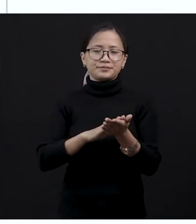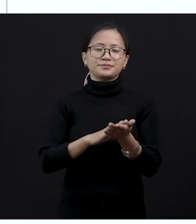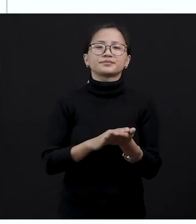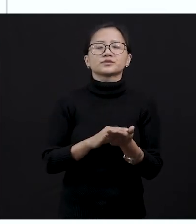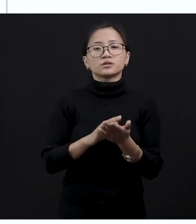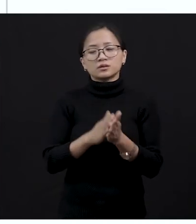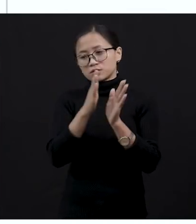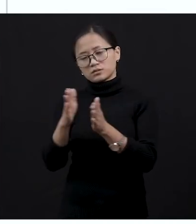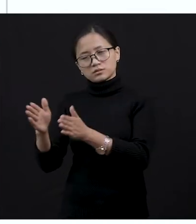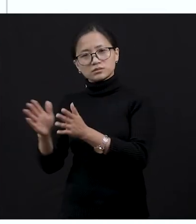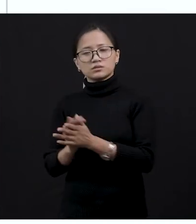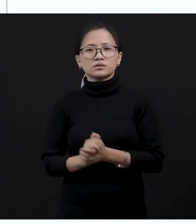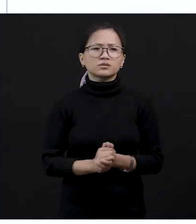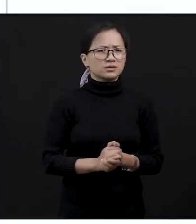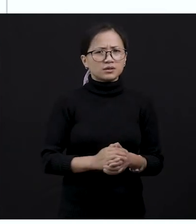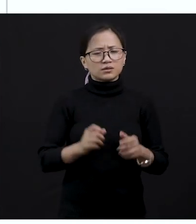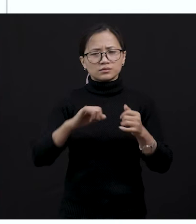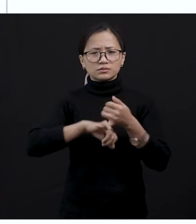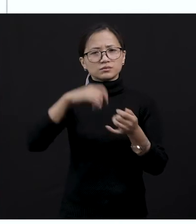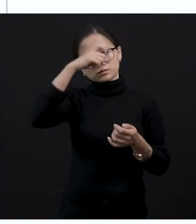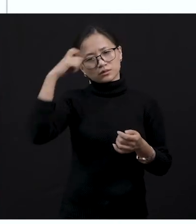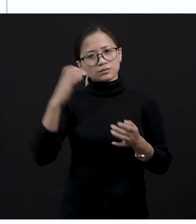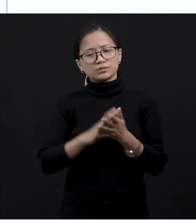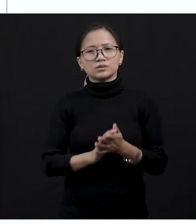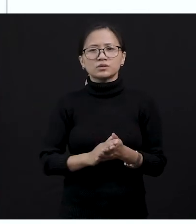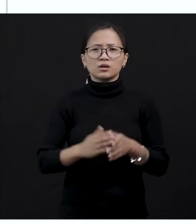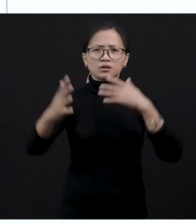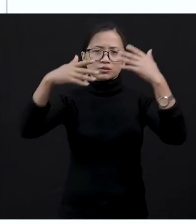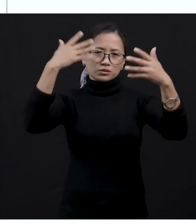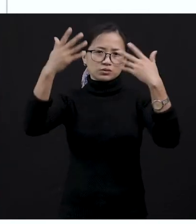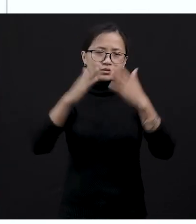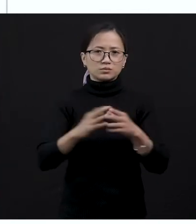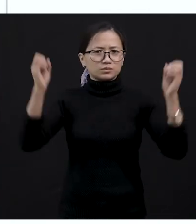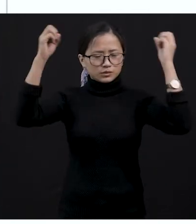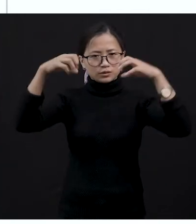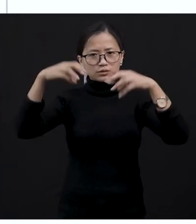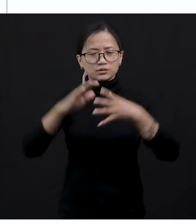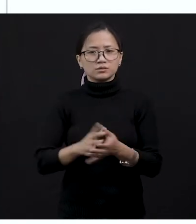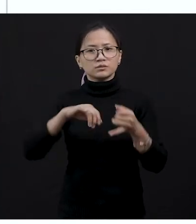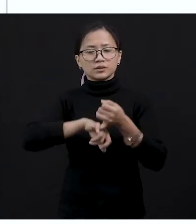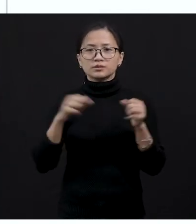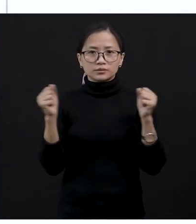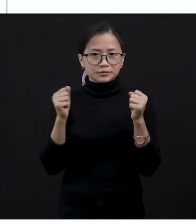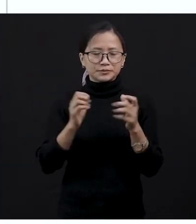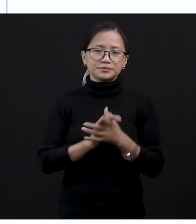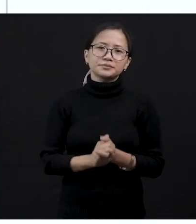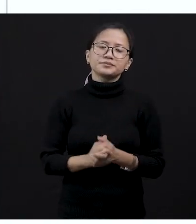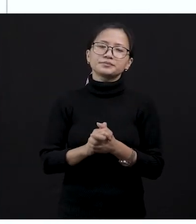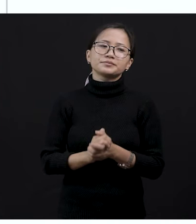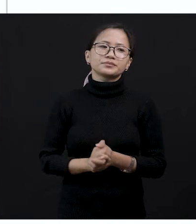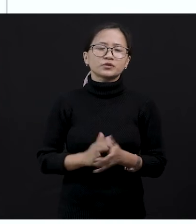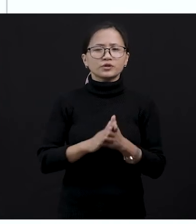winter, autumn, and spring. And some winter, we experience winter because we go